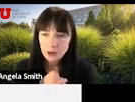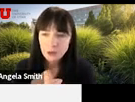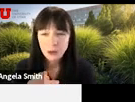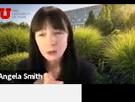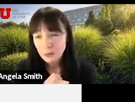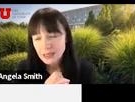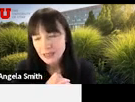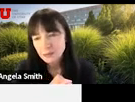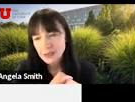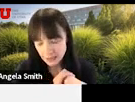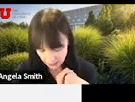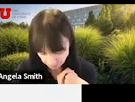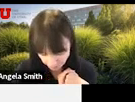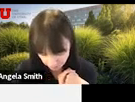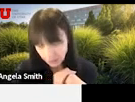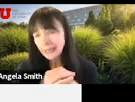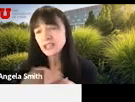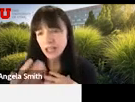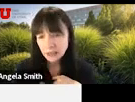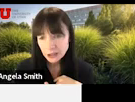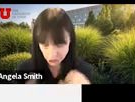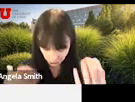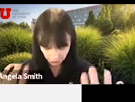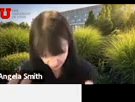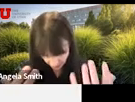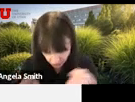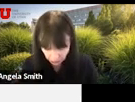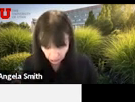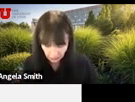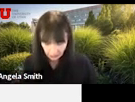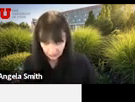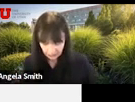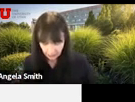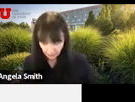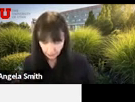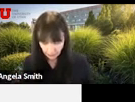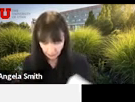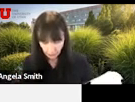preferable to euphemisms like challenged or special.